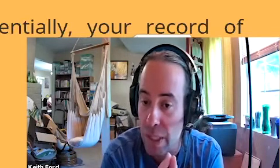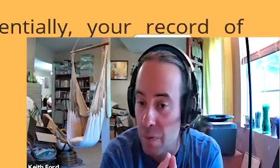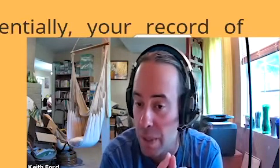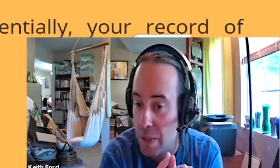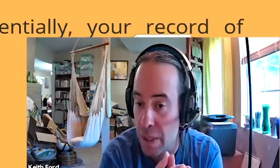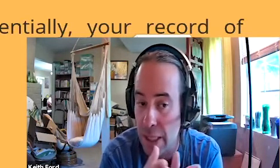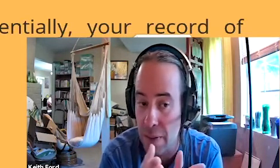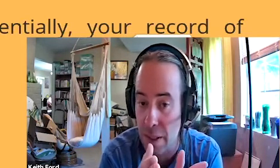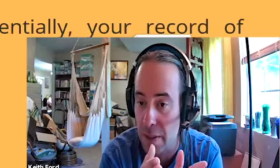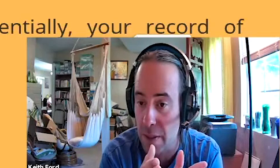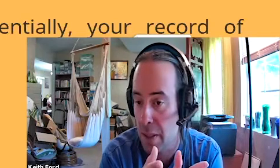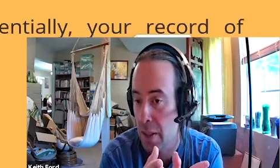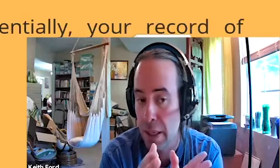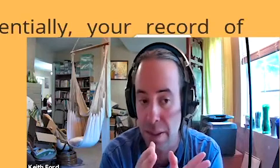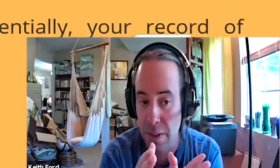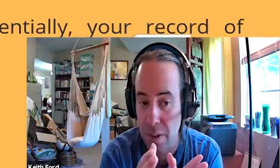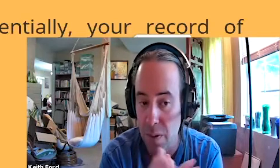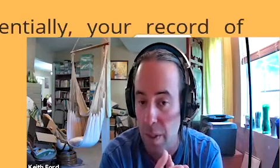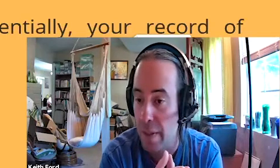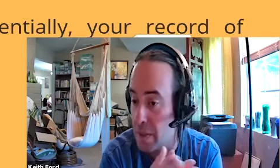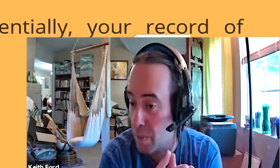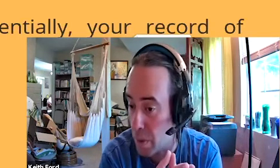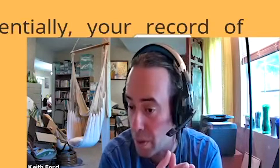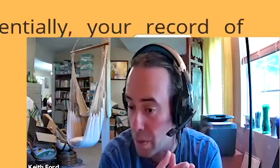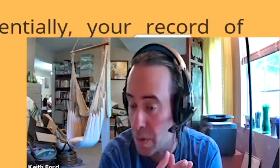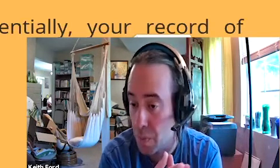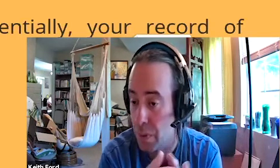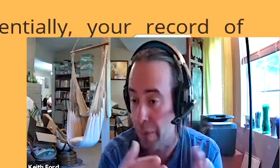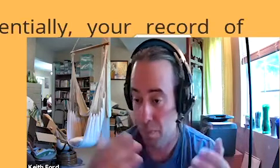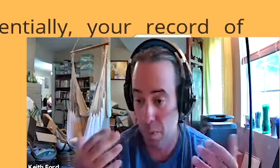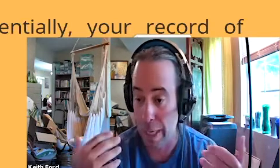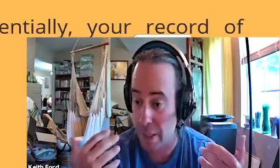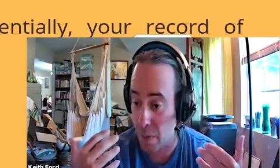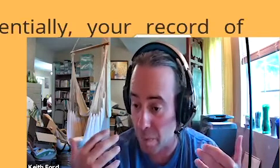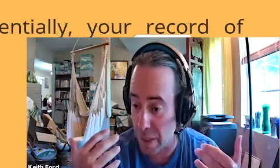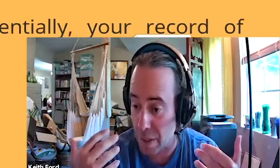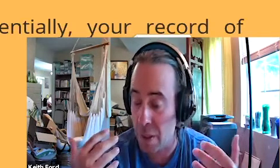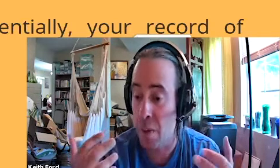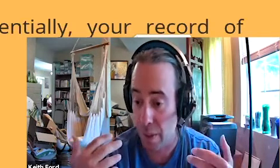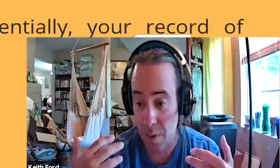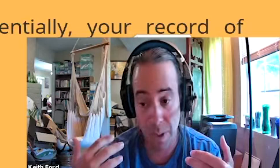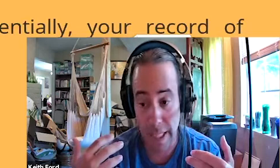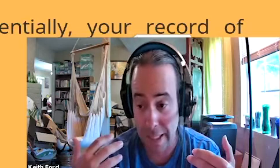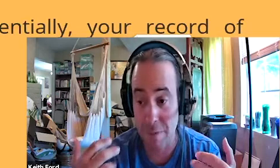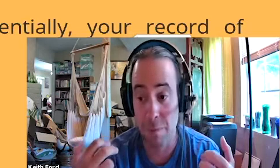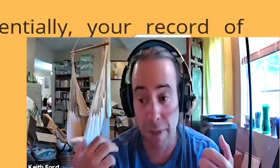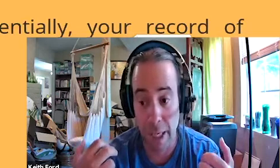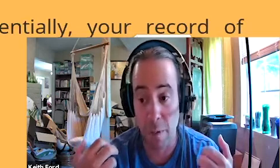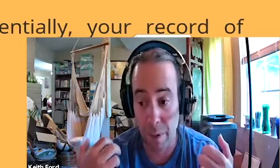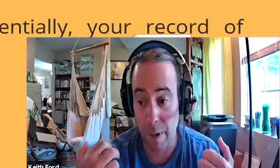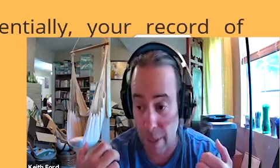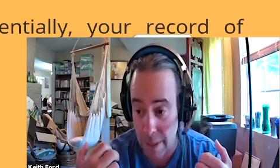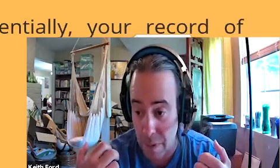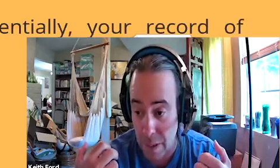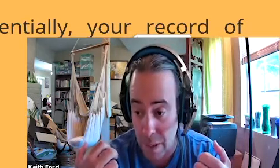and employee information that allows us to consult with and support you. So we do have the right to your information. We also protect it